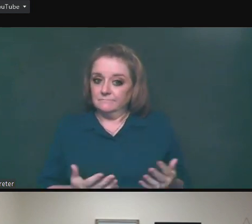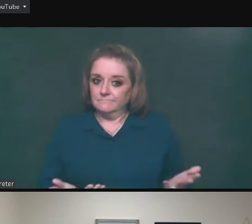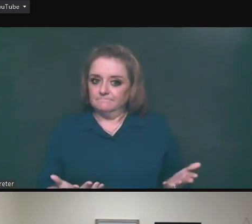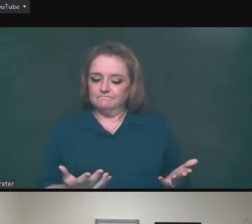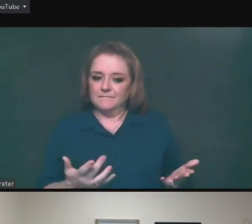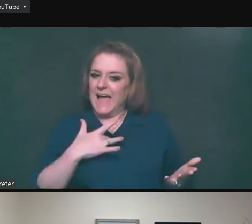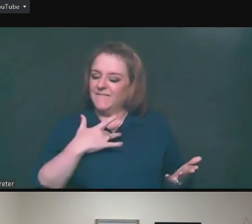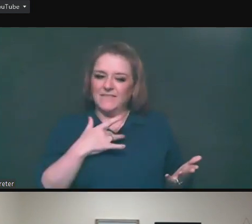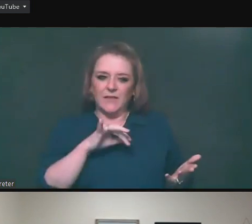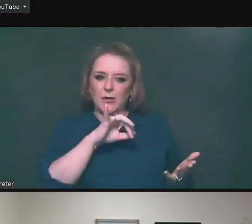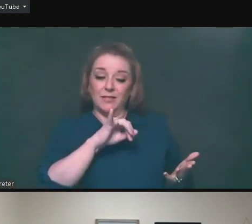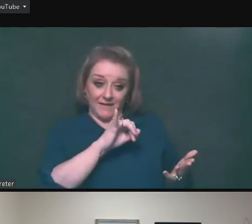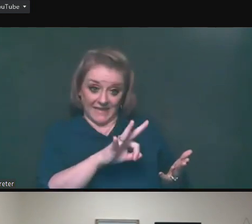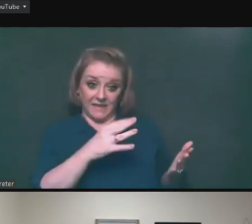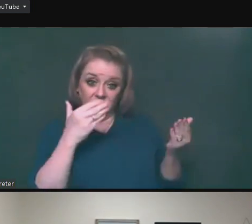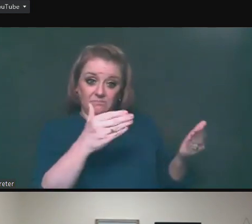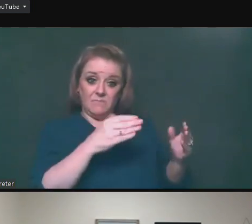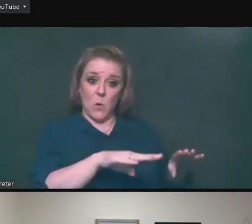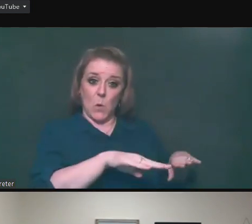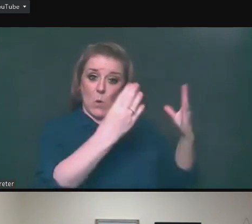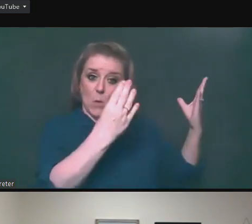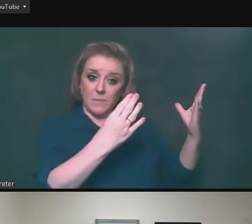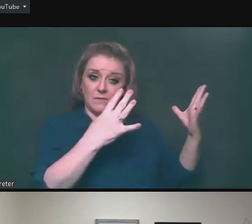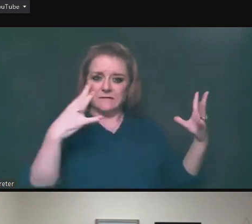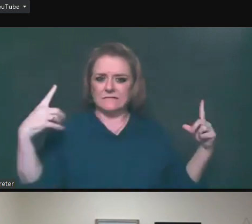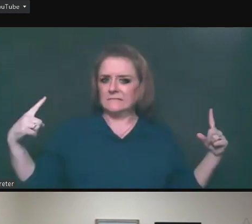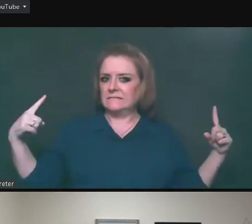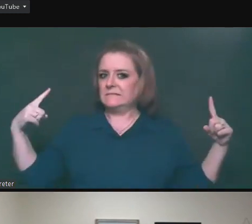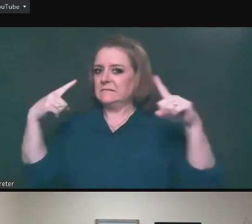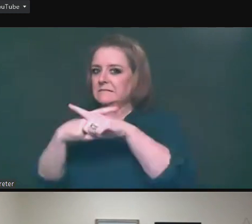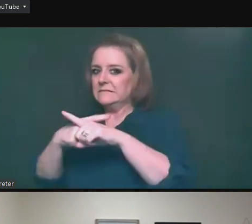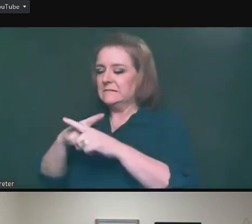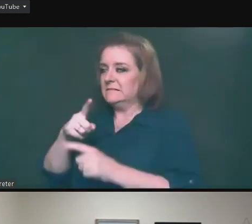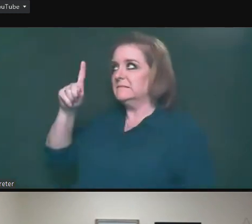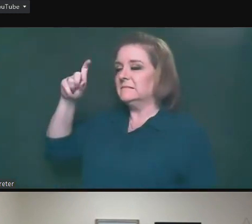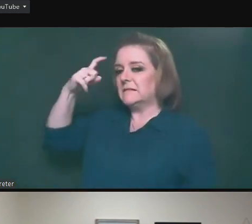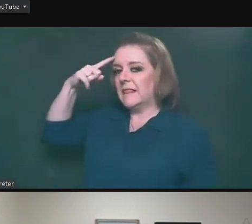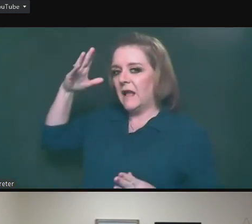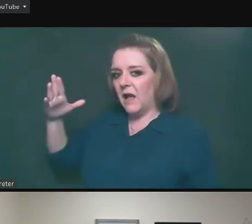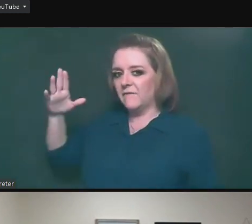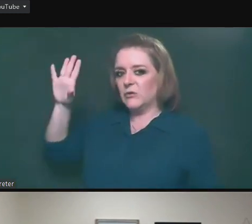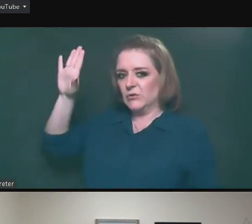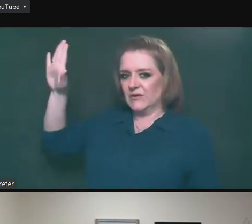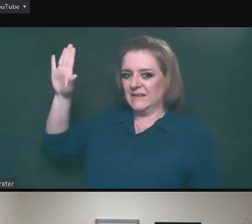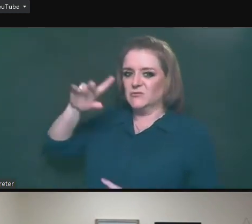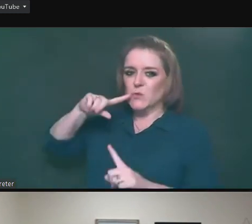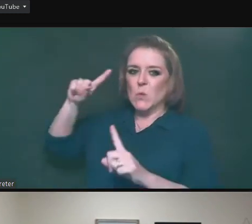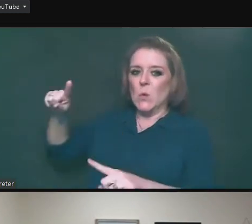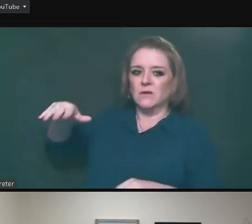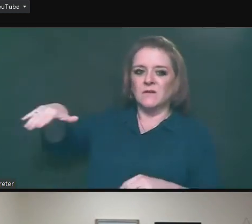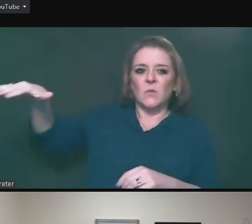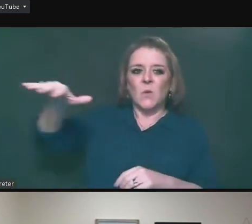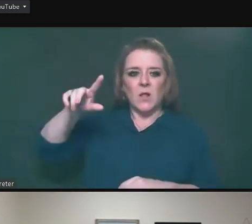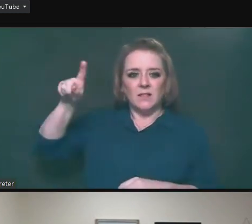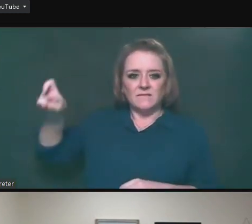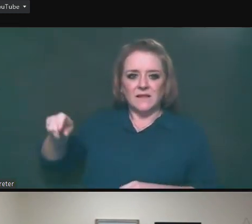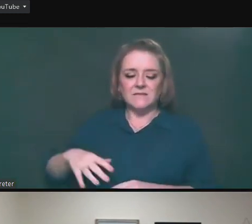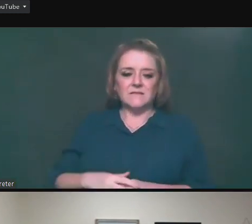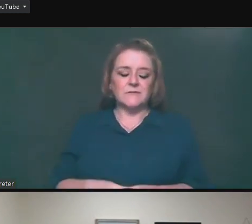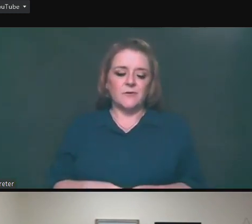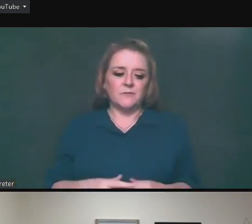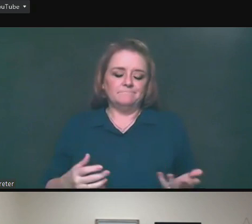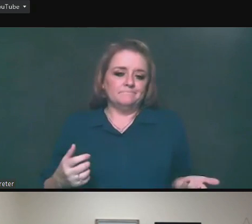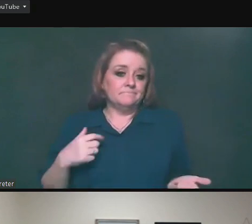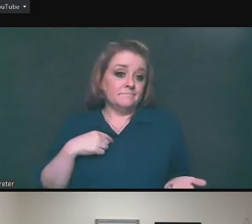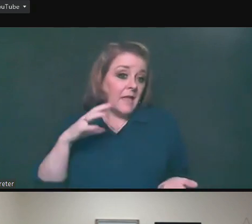be in conflict with what the governor has laid out for the entire state. And so I guess we would work with